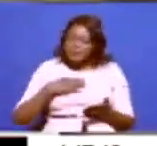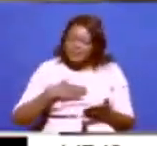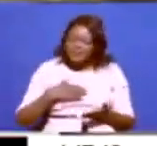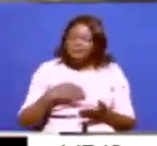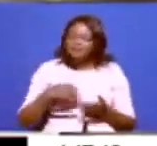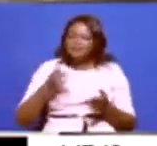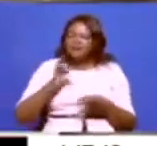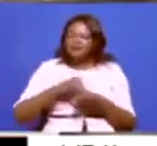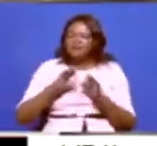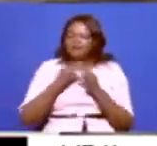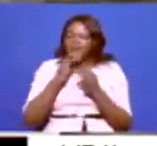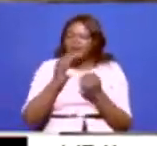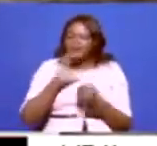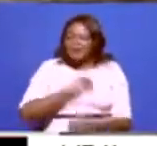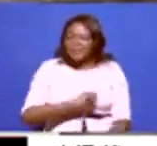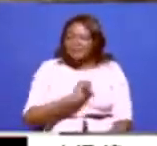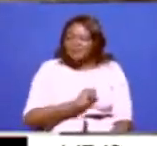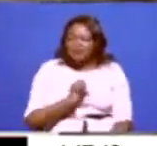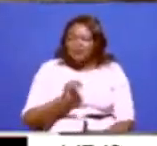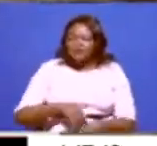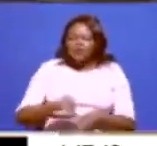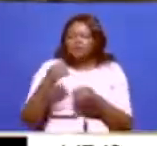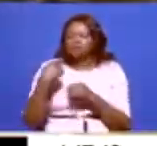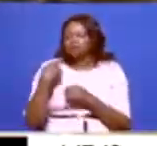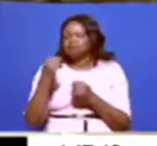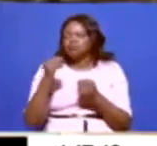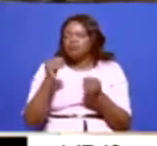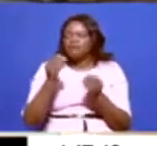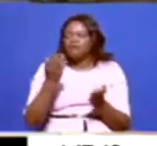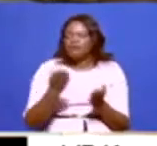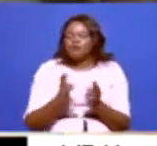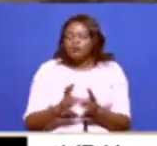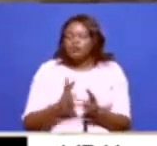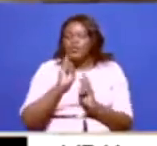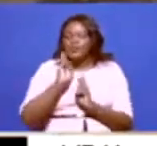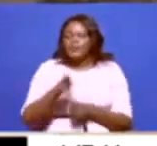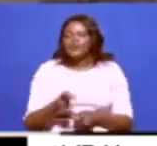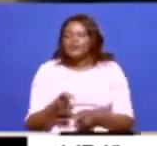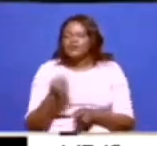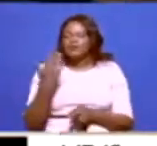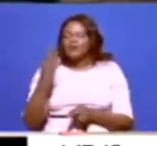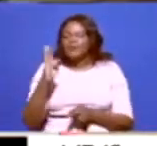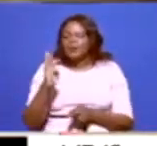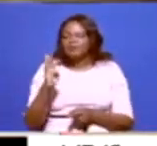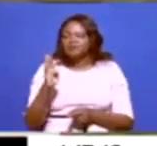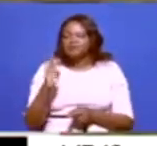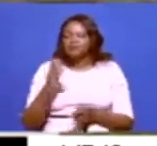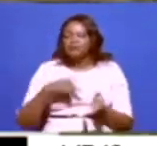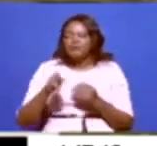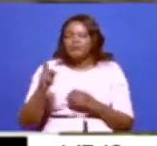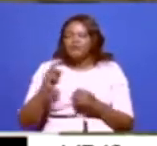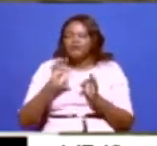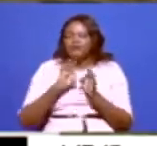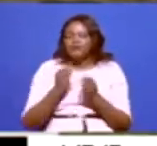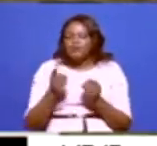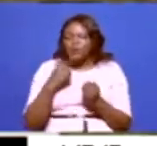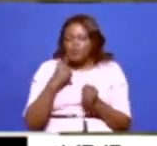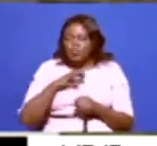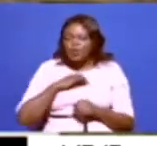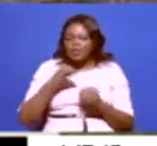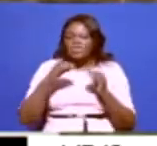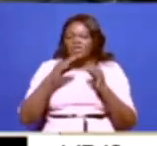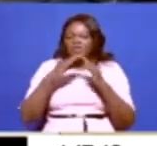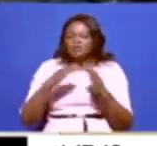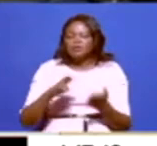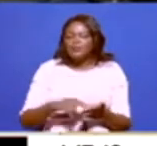to be patient. According to the latest valuation report, 5 billion shillings will be paid to families who own houses in the